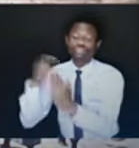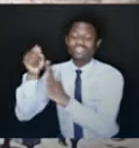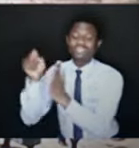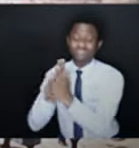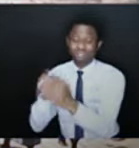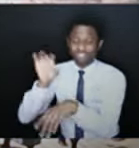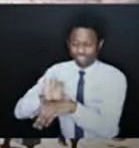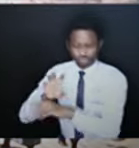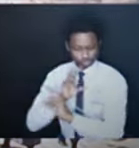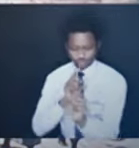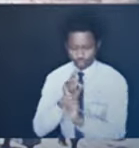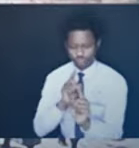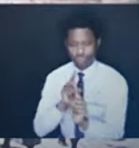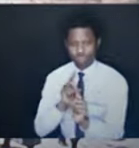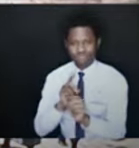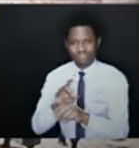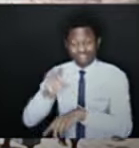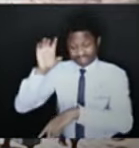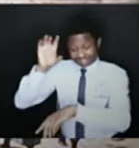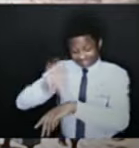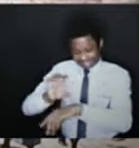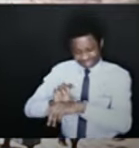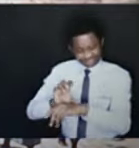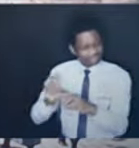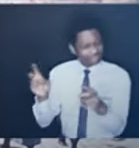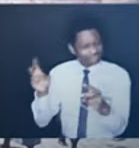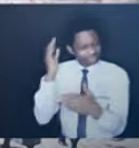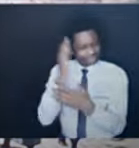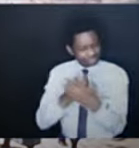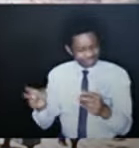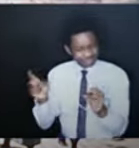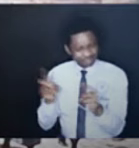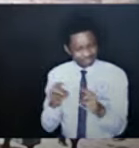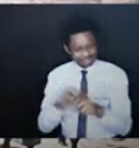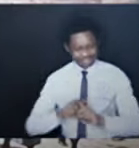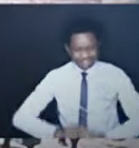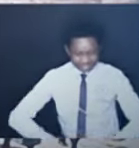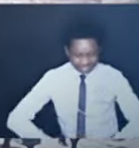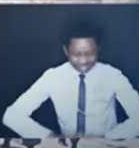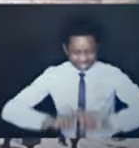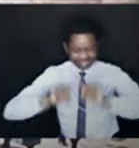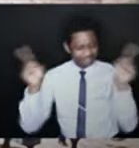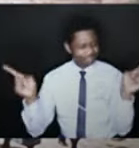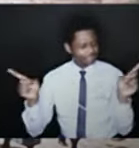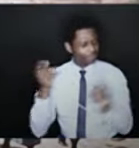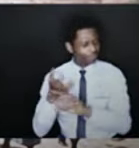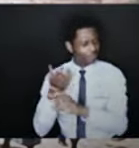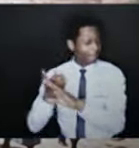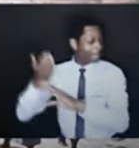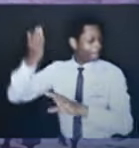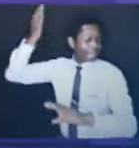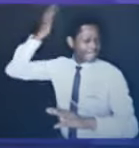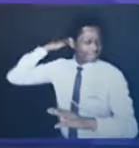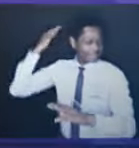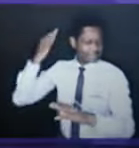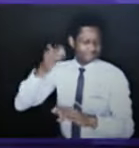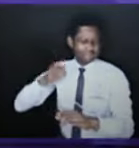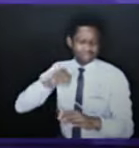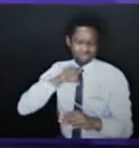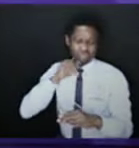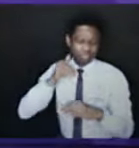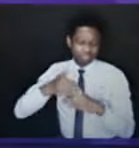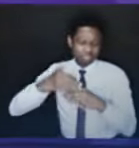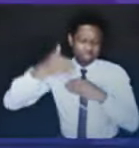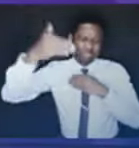The church is something entirely distinct from anything that has preceded it or